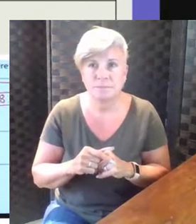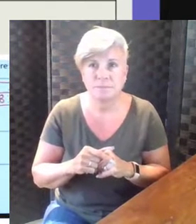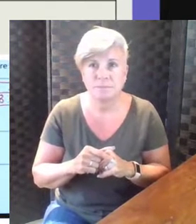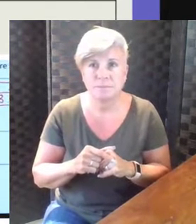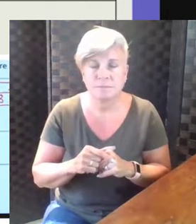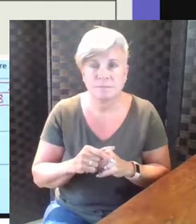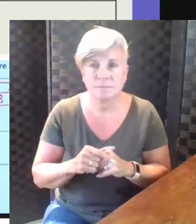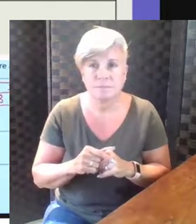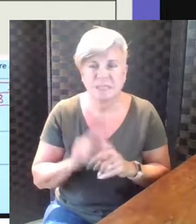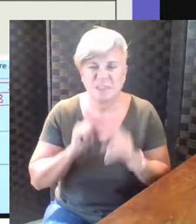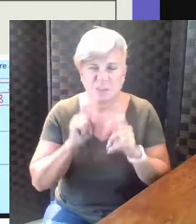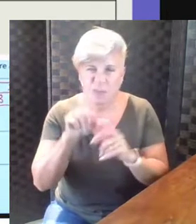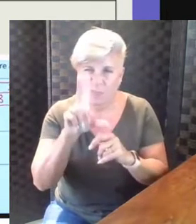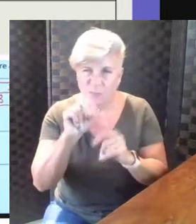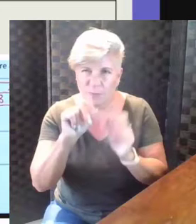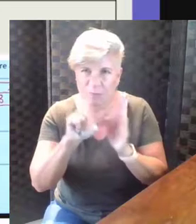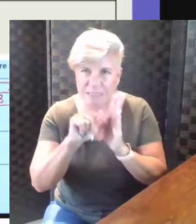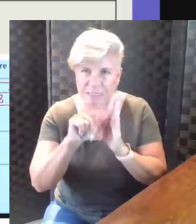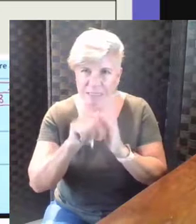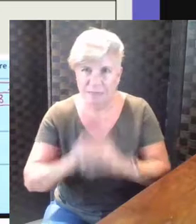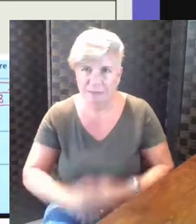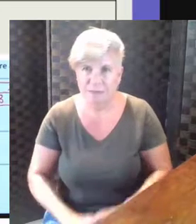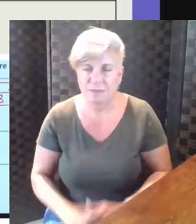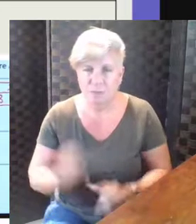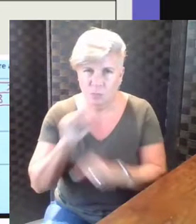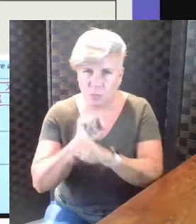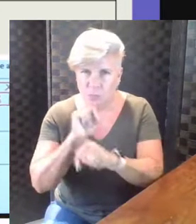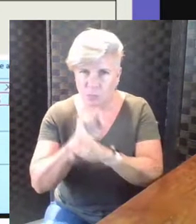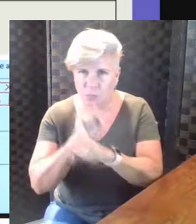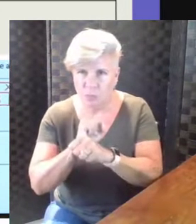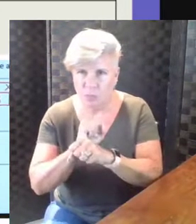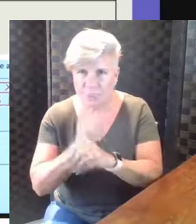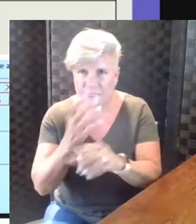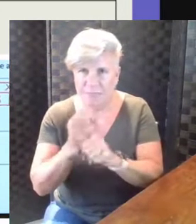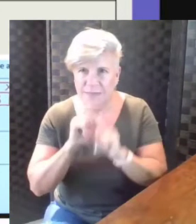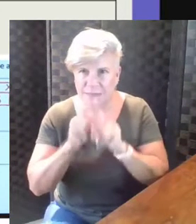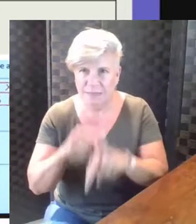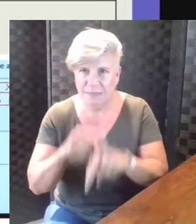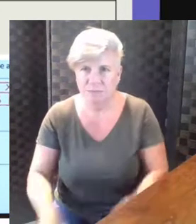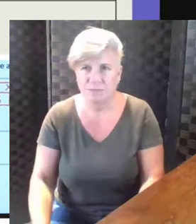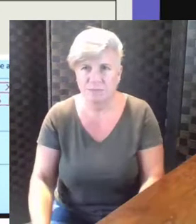going to give you about 30 seconds to work on that and get your answer.